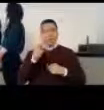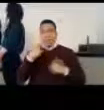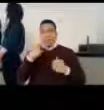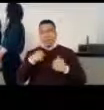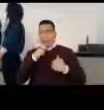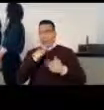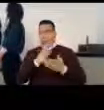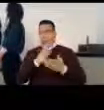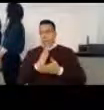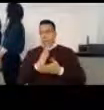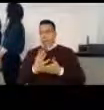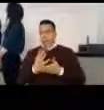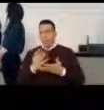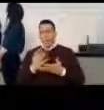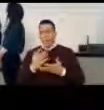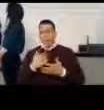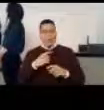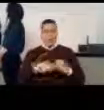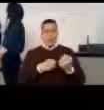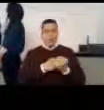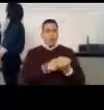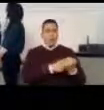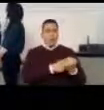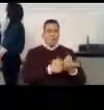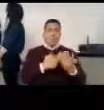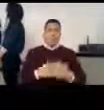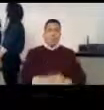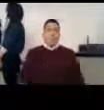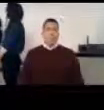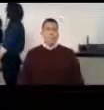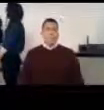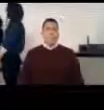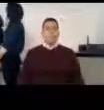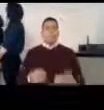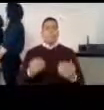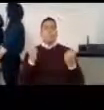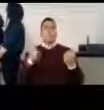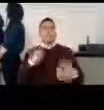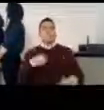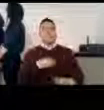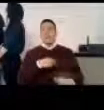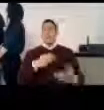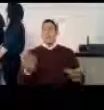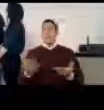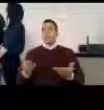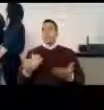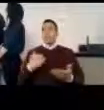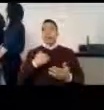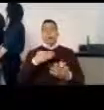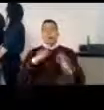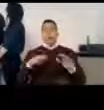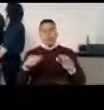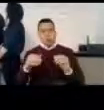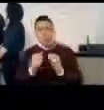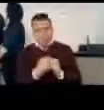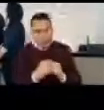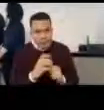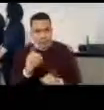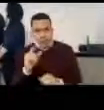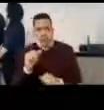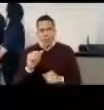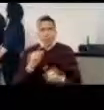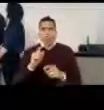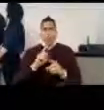you can't be there for anyone else. A lot of us in the room has not just children